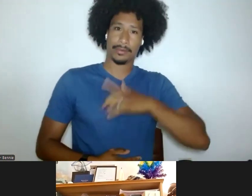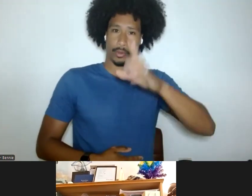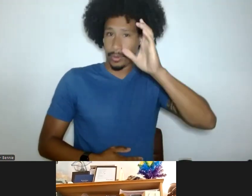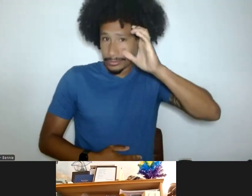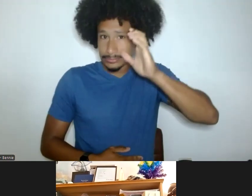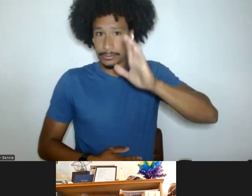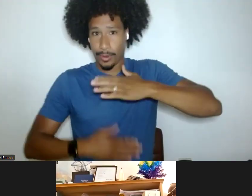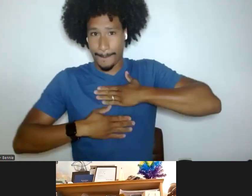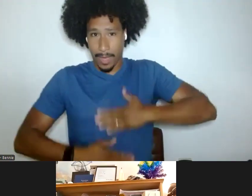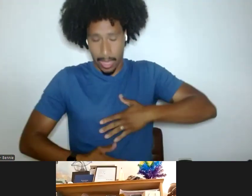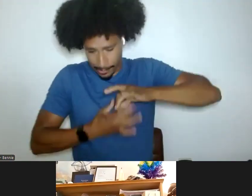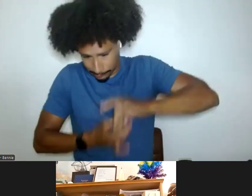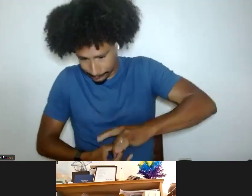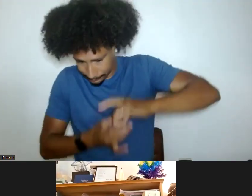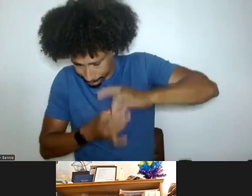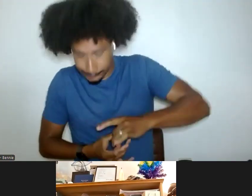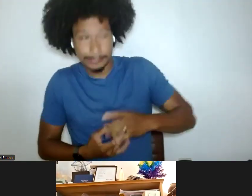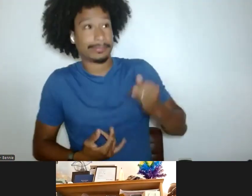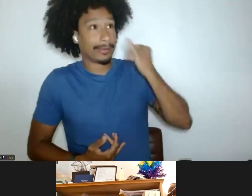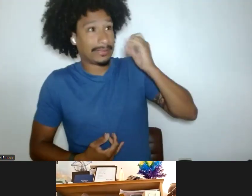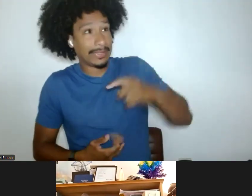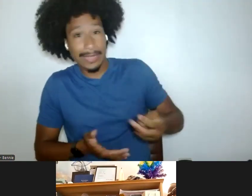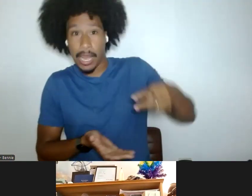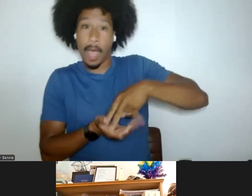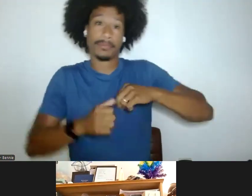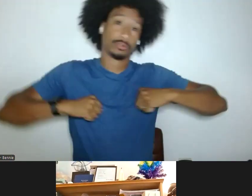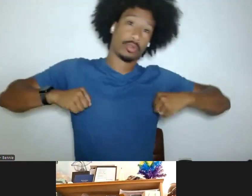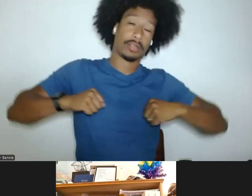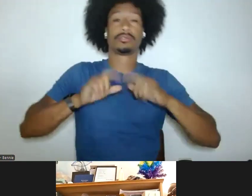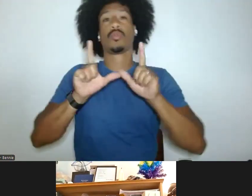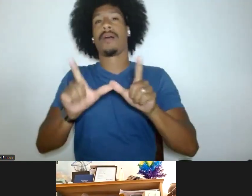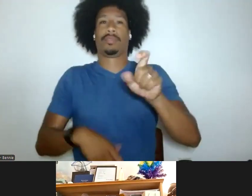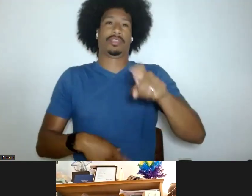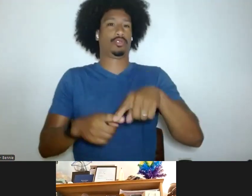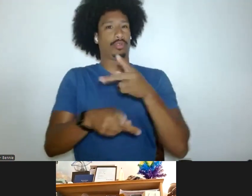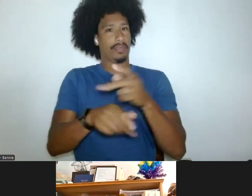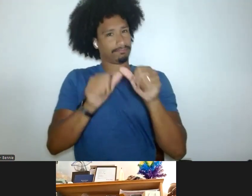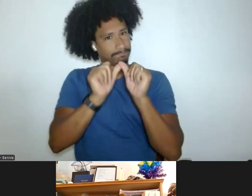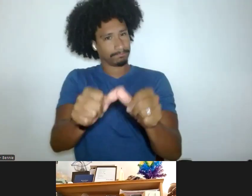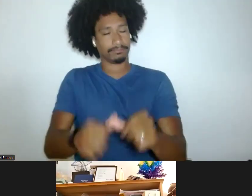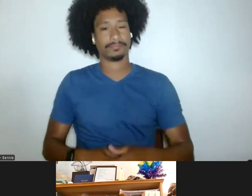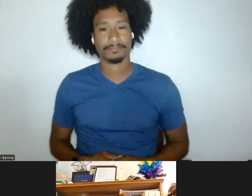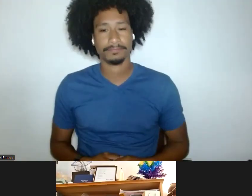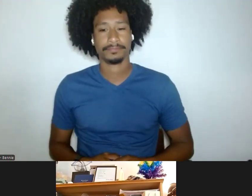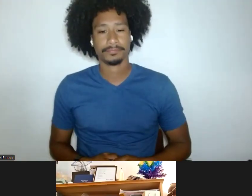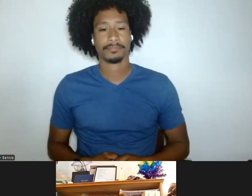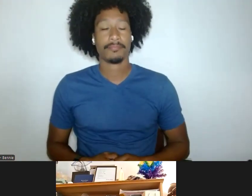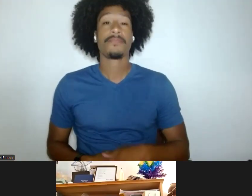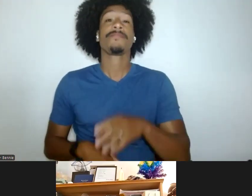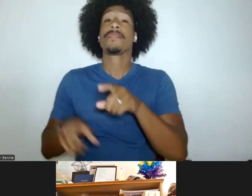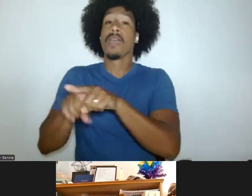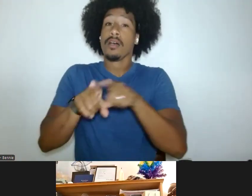to engage fully in the space. The other way that we ask you to engage with the lecture is through our Discord